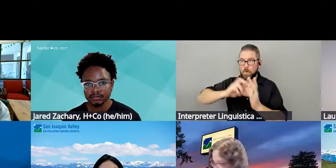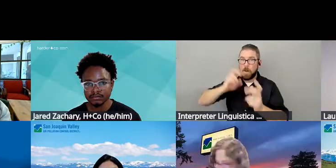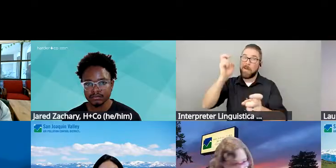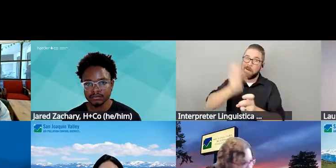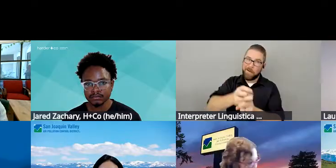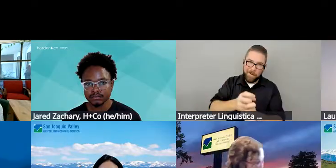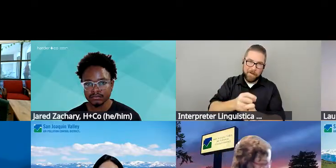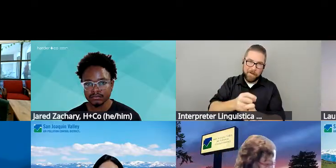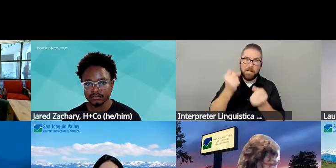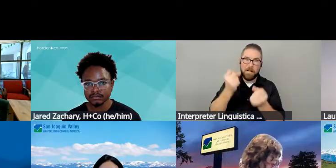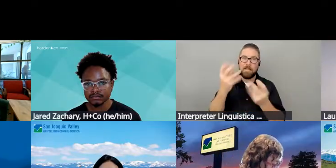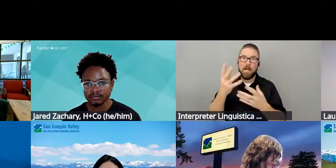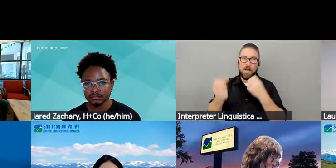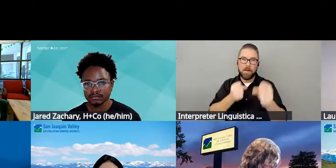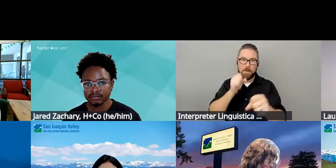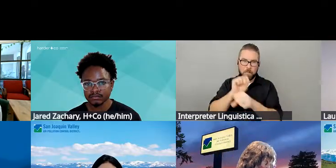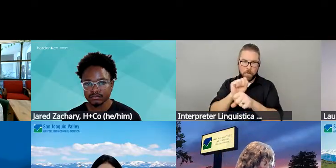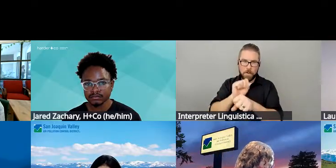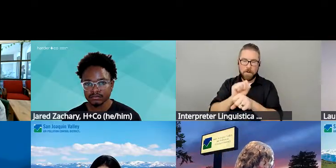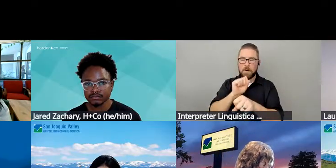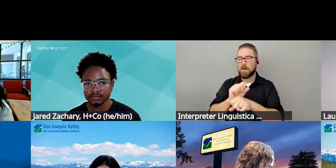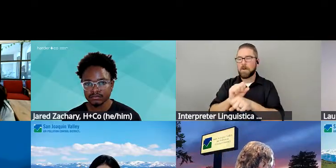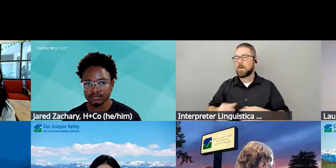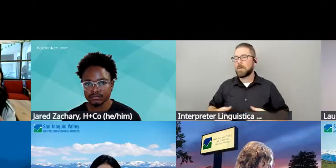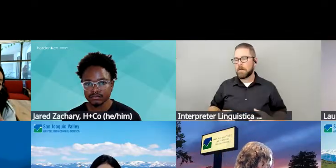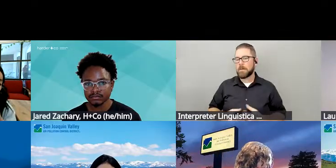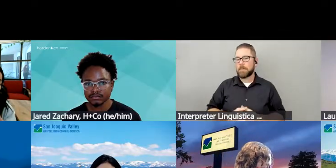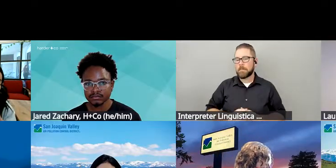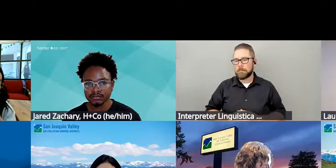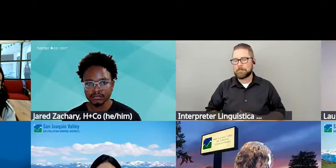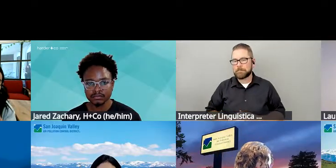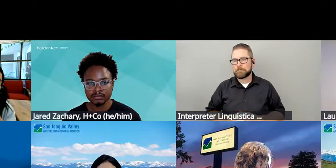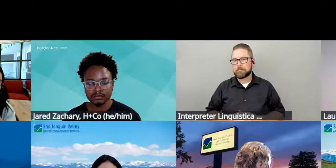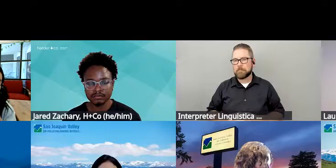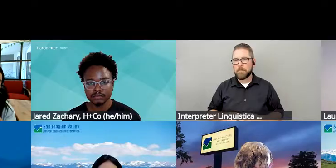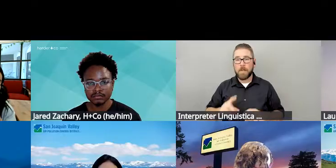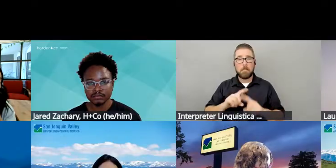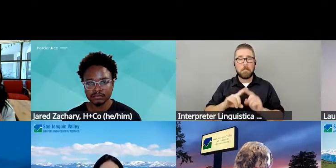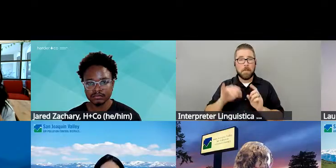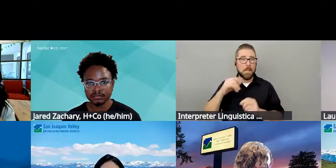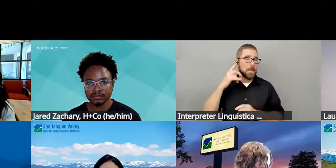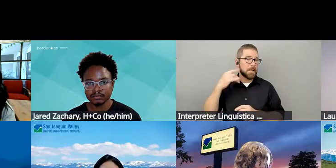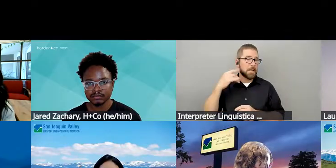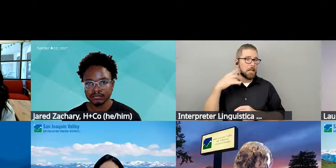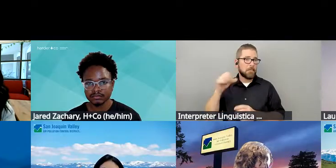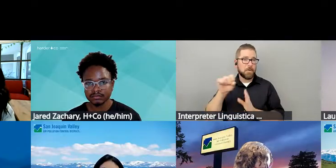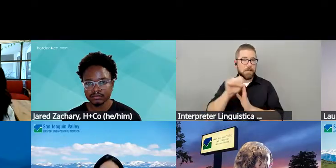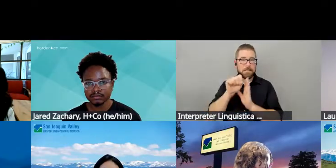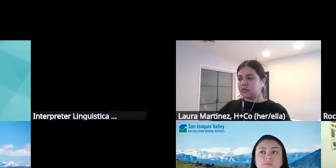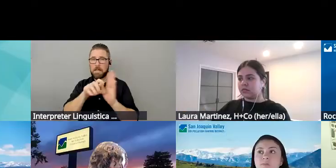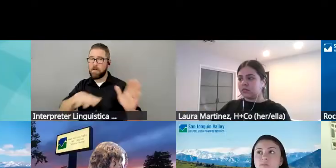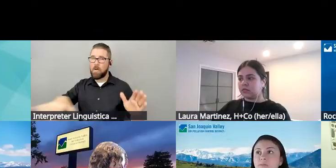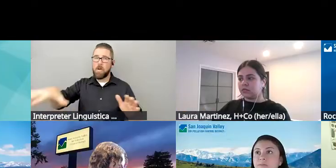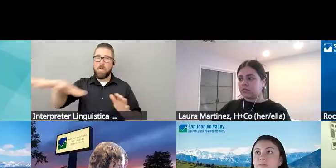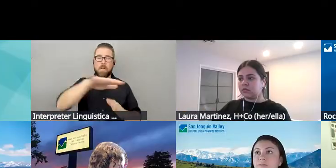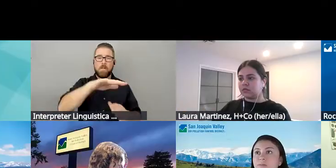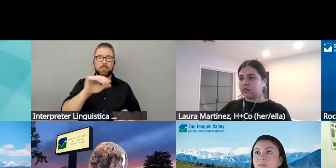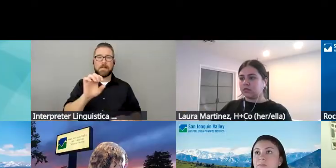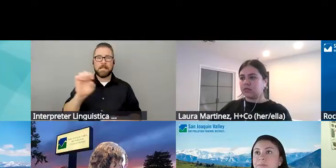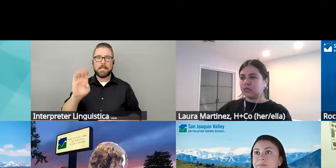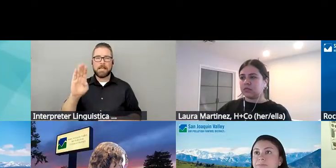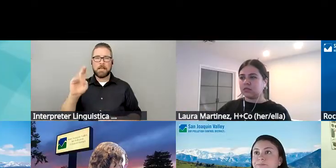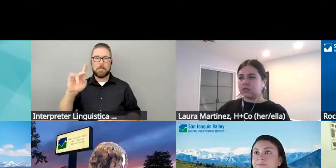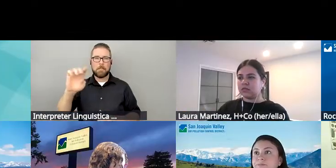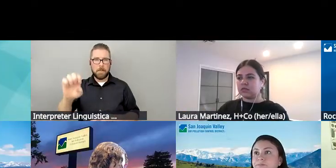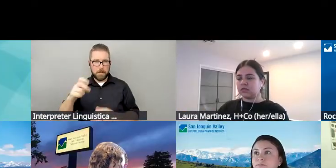option there. But yeah, there's the California statewide e-bike program that Stephanie mentioned as